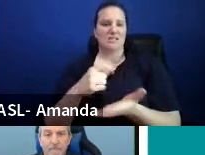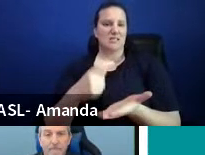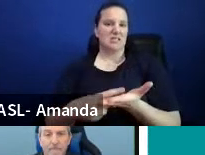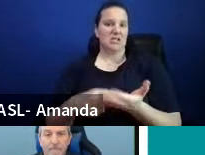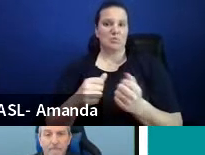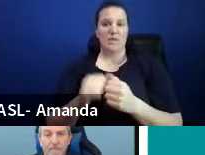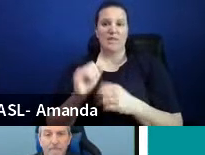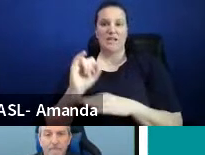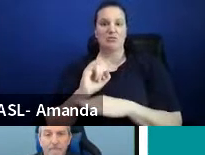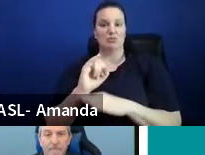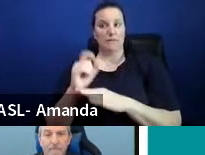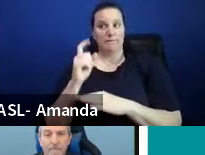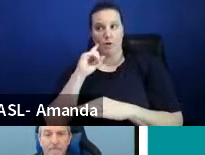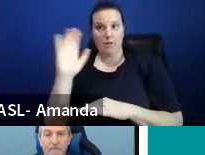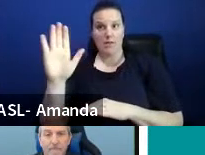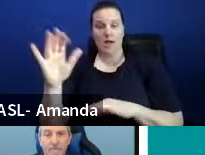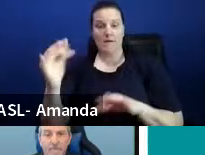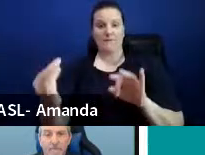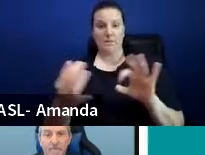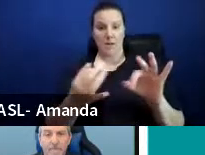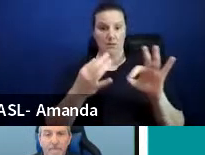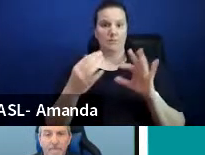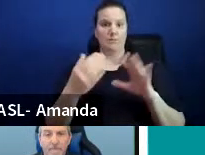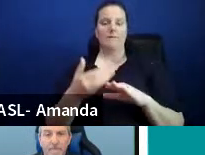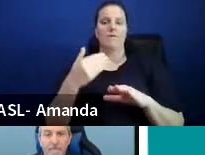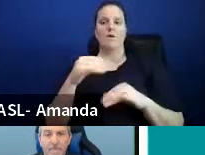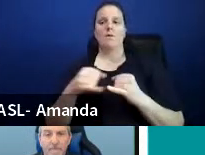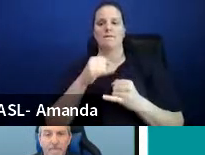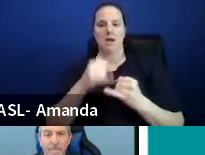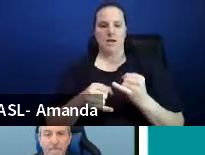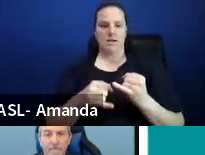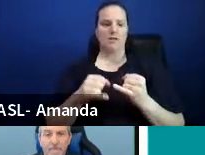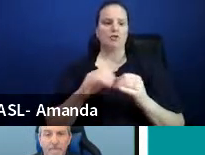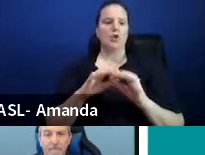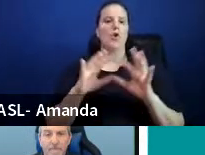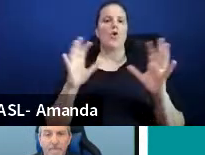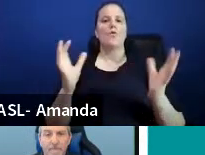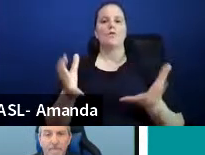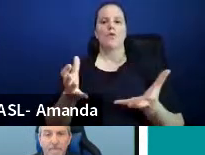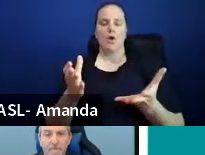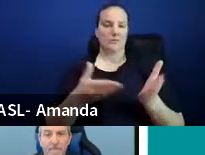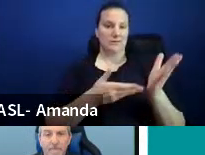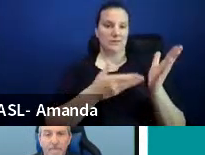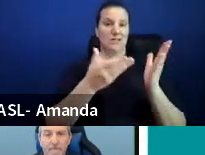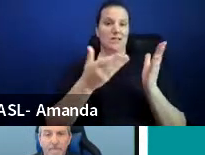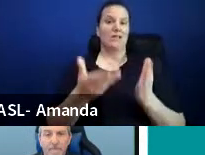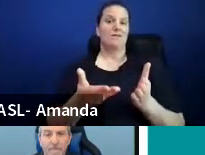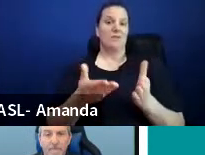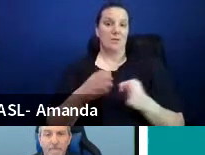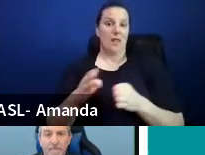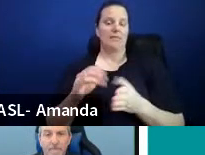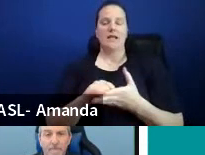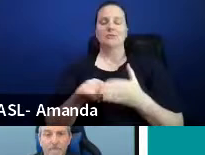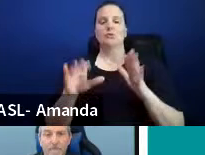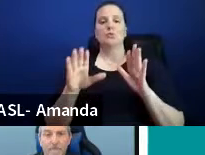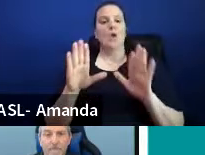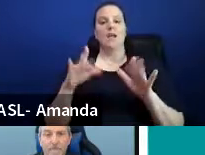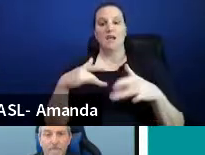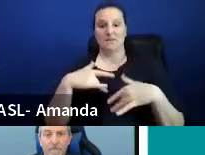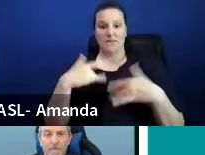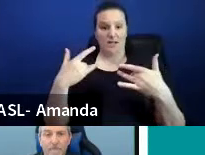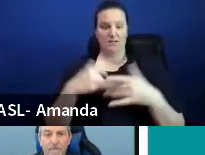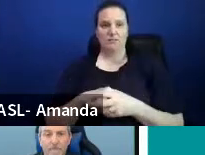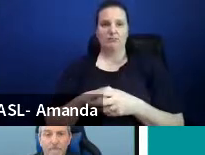get their feedback before we finalize our overall delivery plan. So a great event. We got